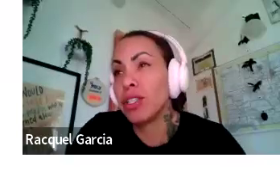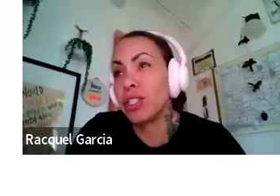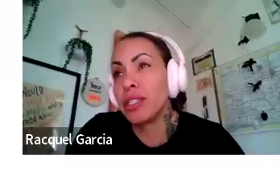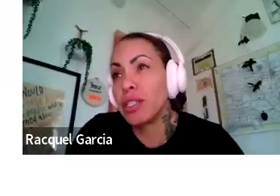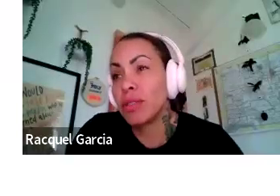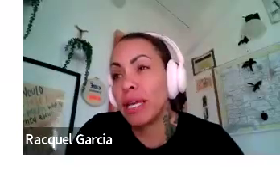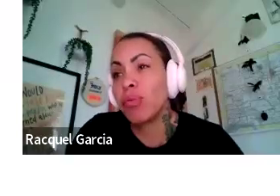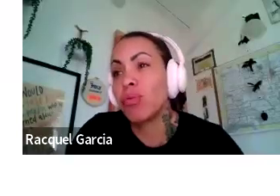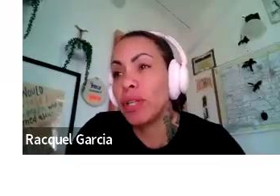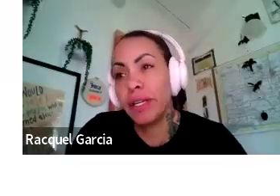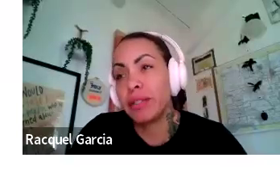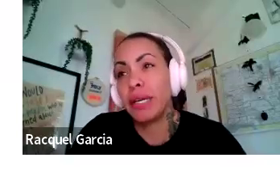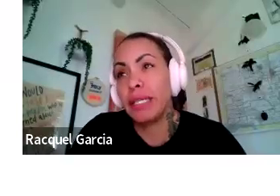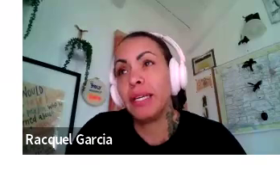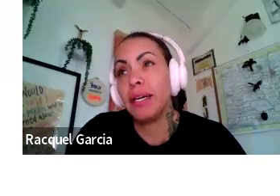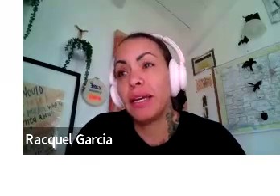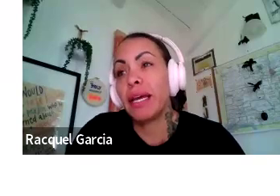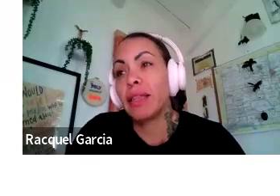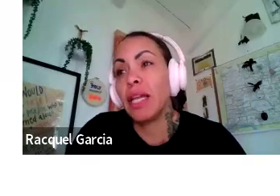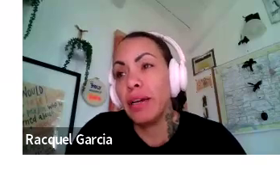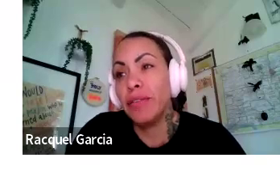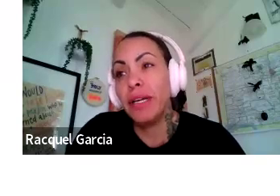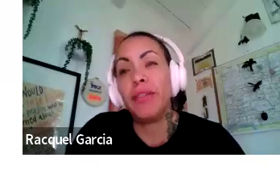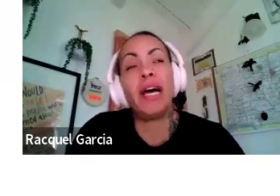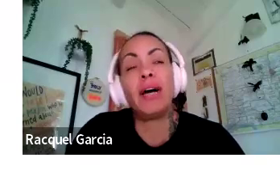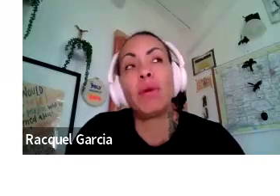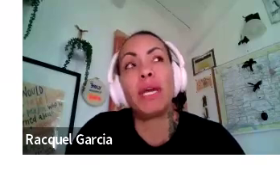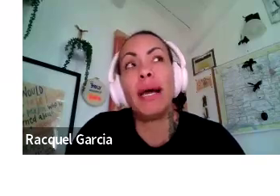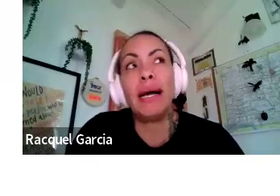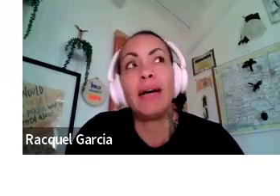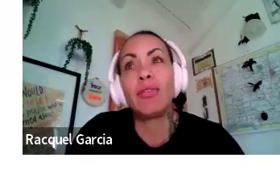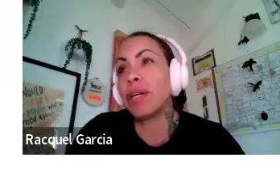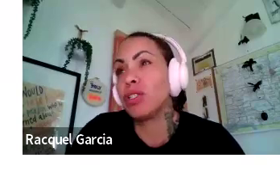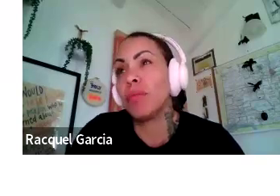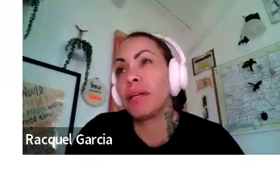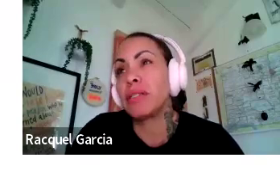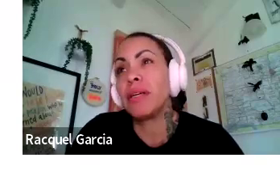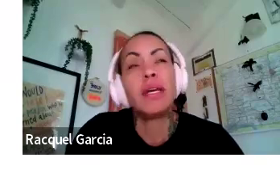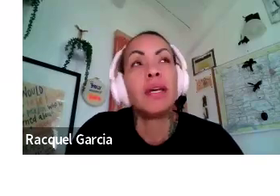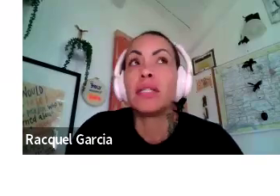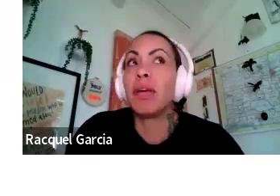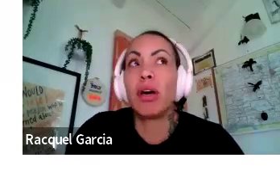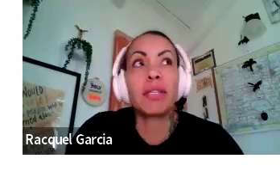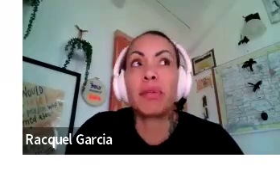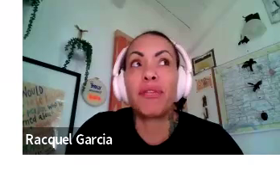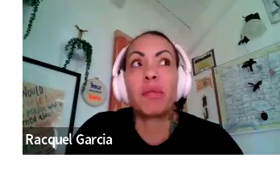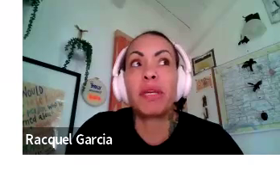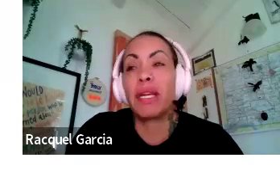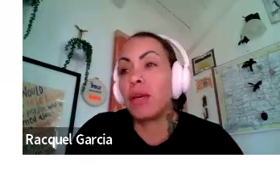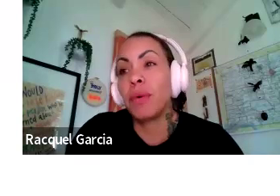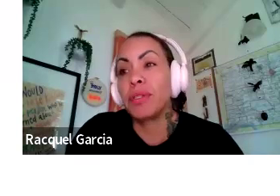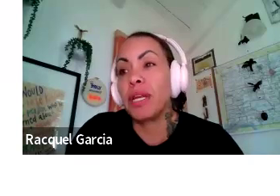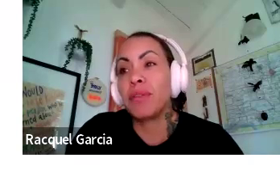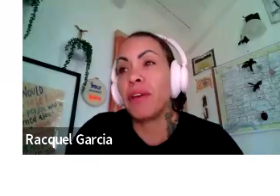Megan, congratulations. This was a brilliant idea. And I love that we have regional, because to be honest, I believe